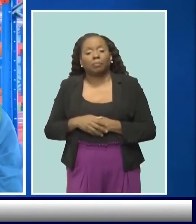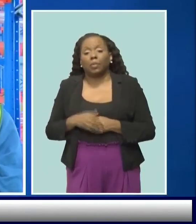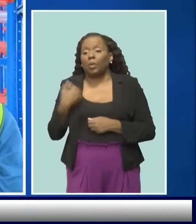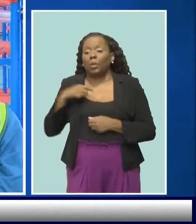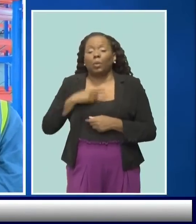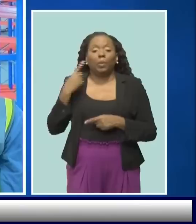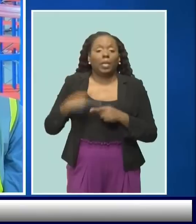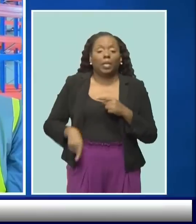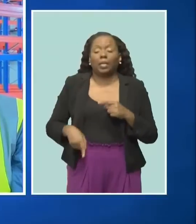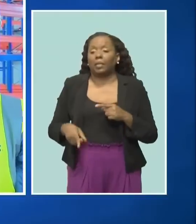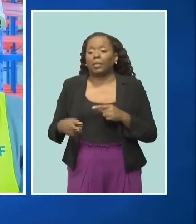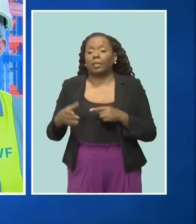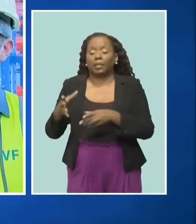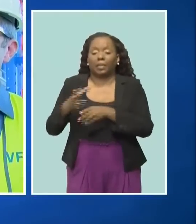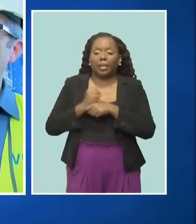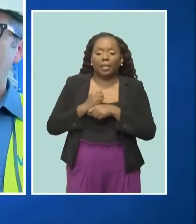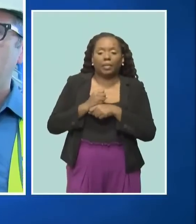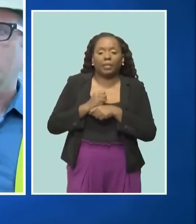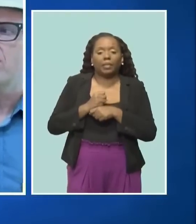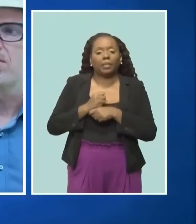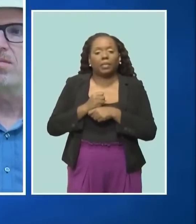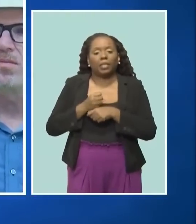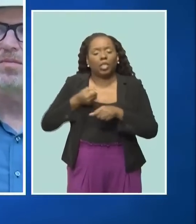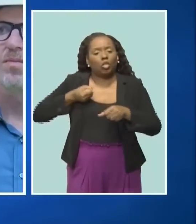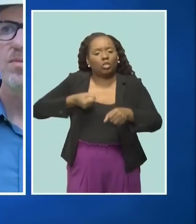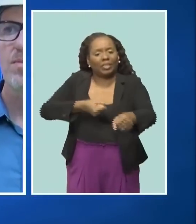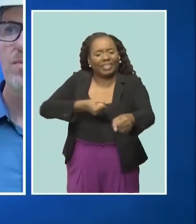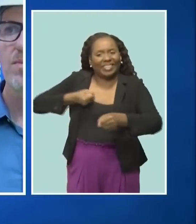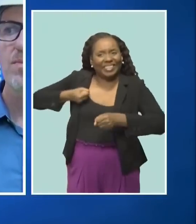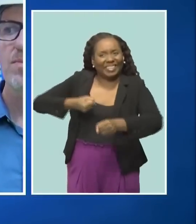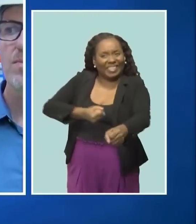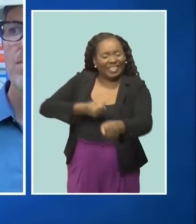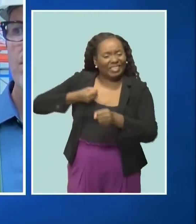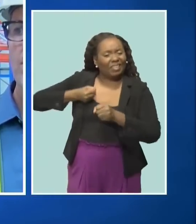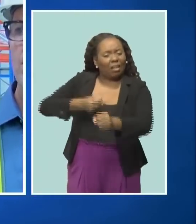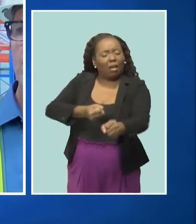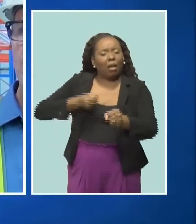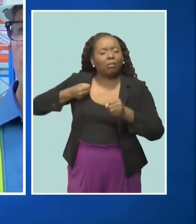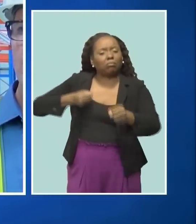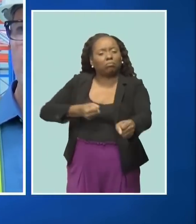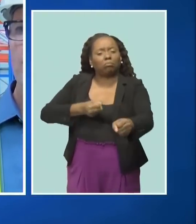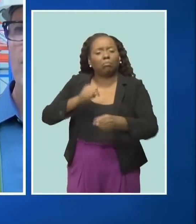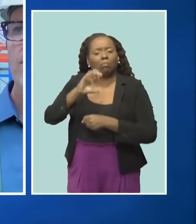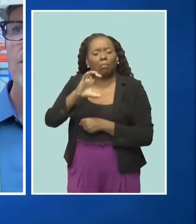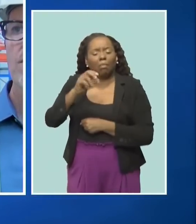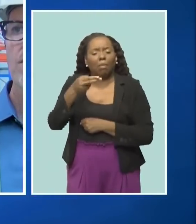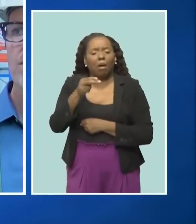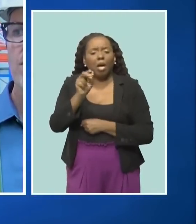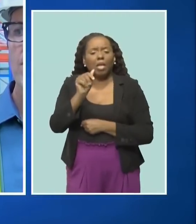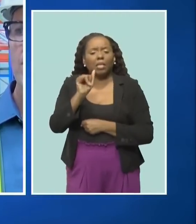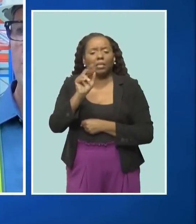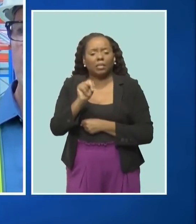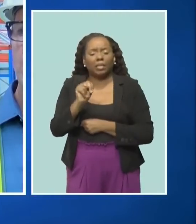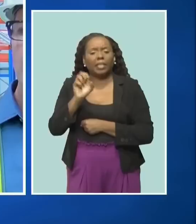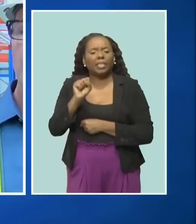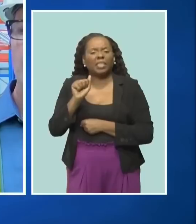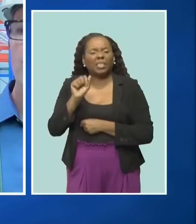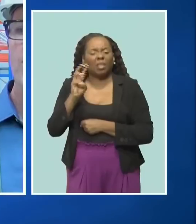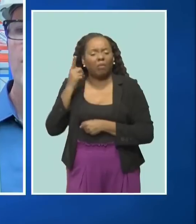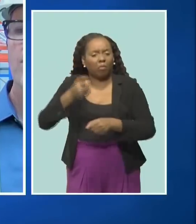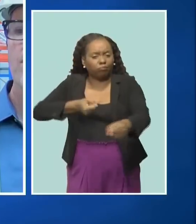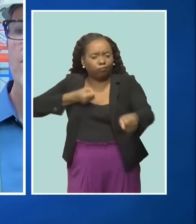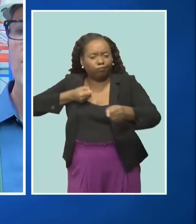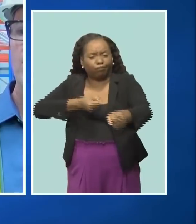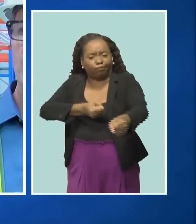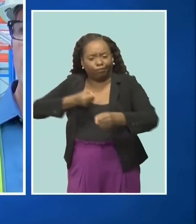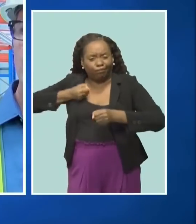U.S. So all the other countries that were trying to get chainsaws to clear down trees and other stuff,